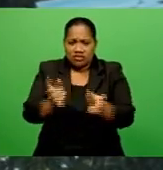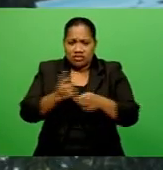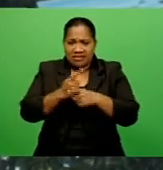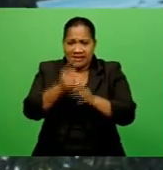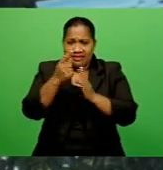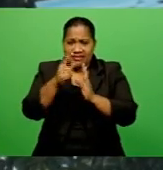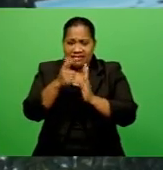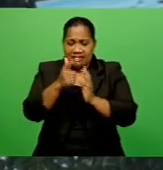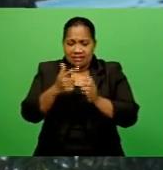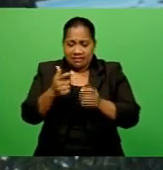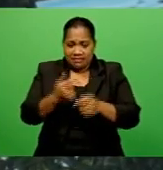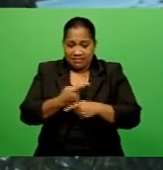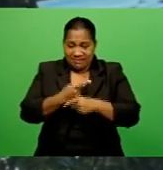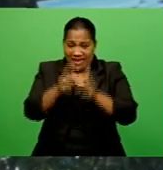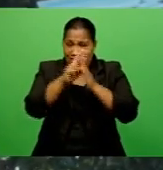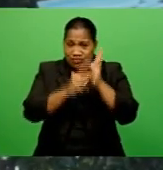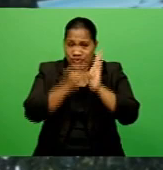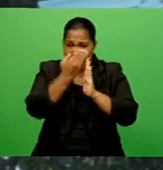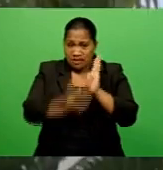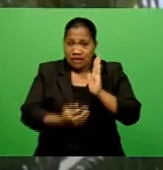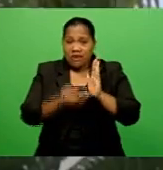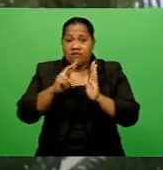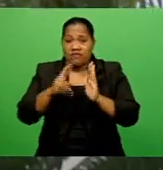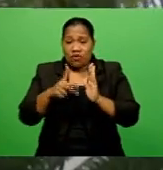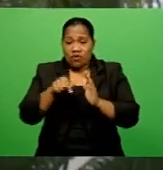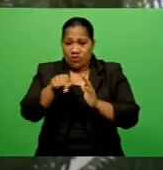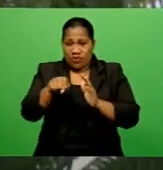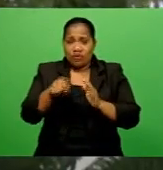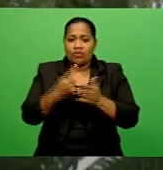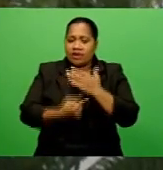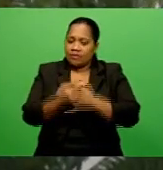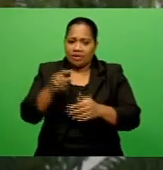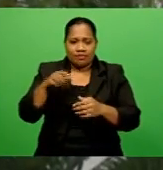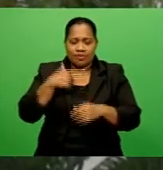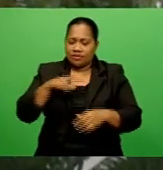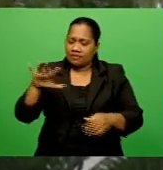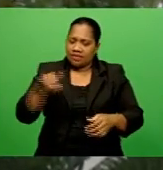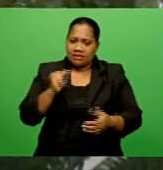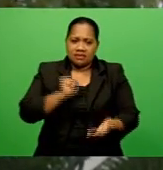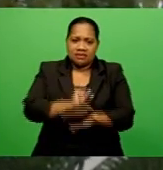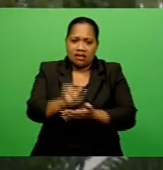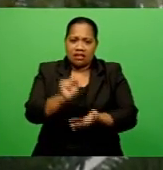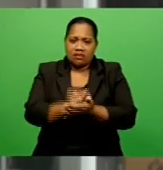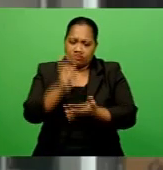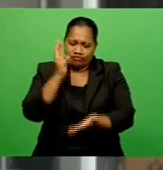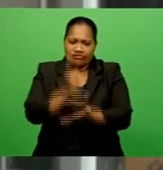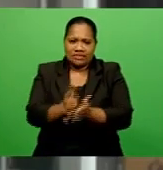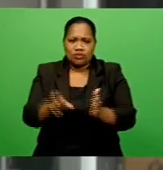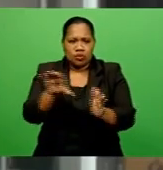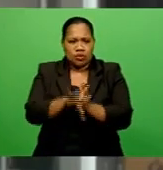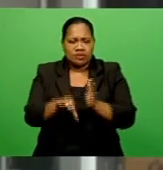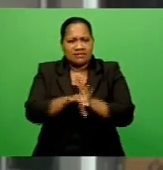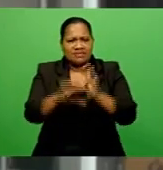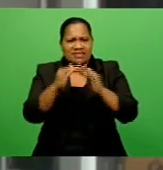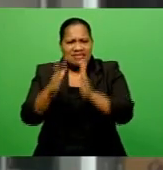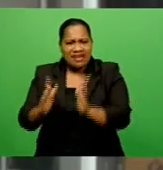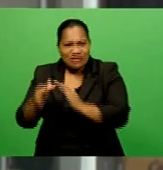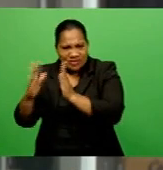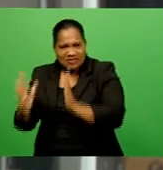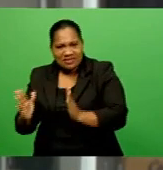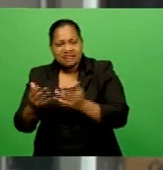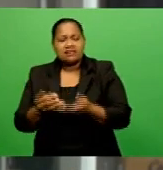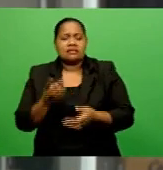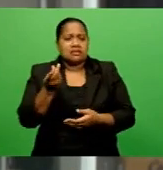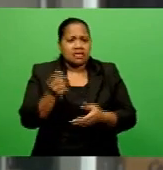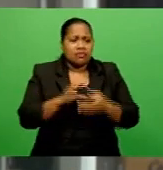followed to ensure properties are sold at realistic prices. Bayshore Real Estate Director Arif Khan says some owners are trying to utilize